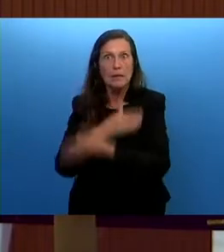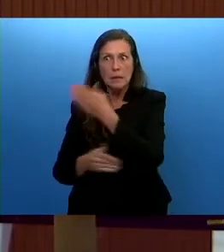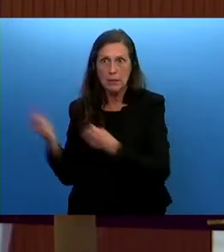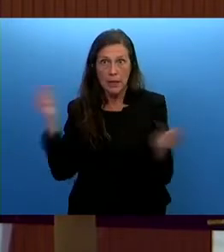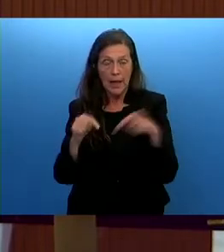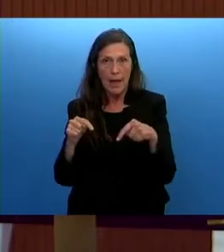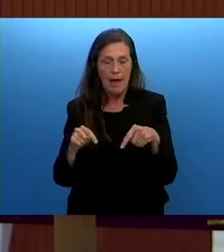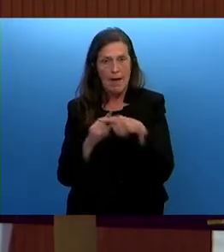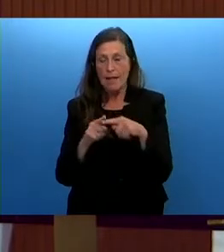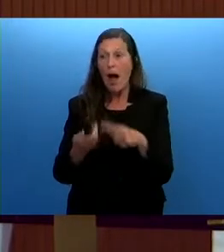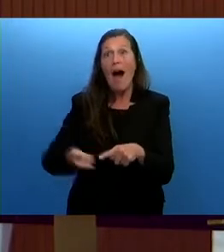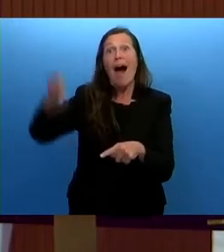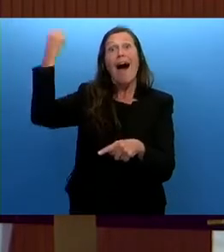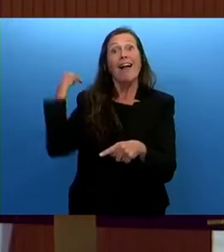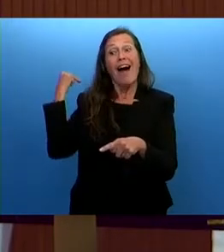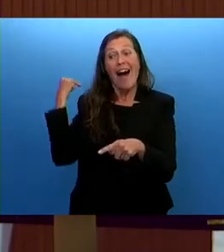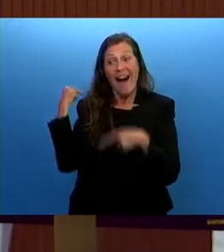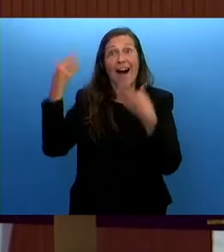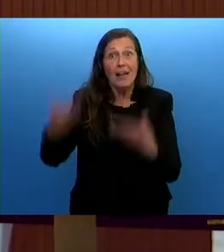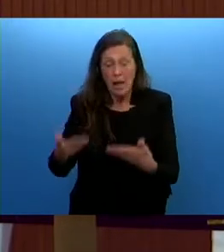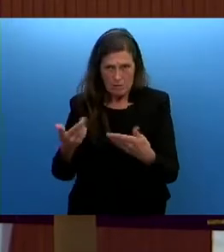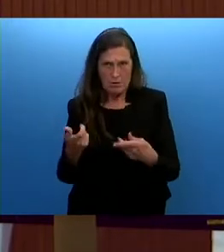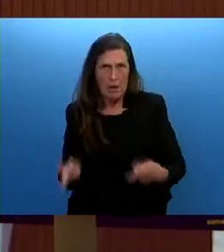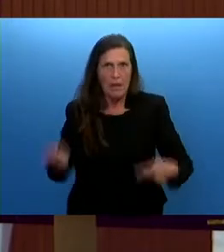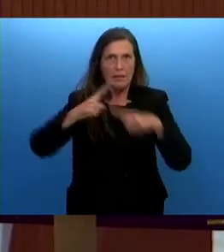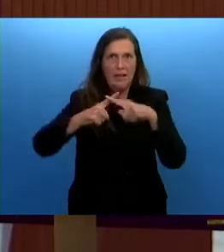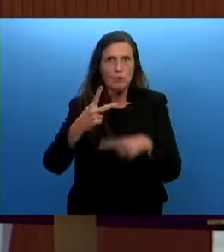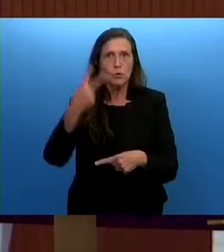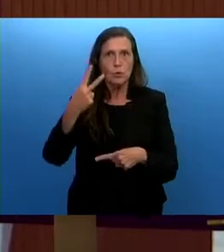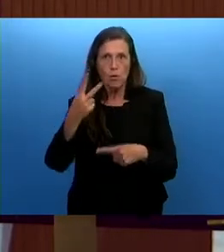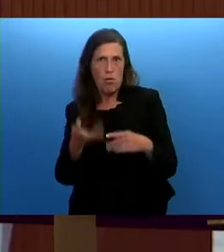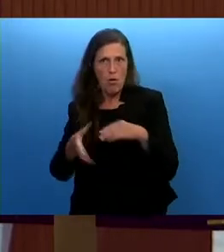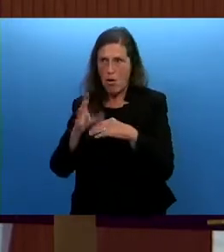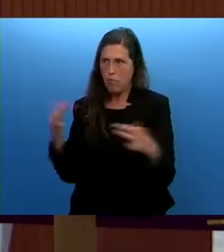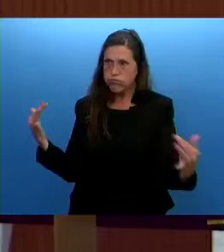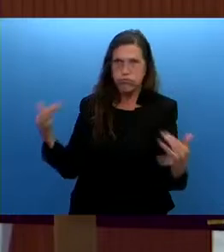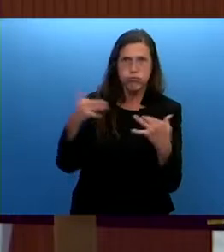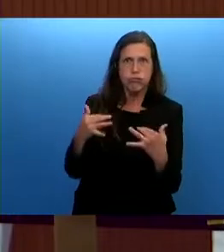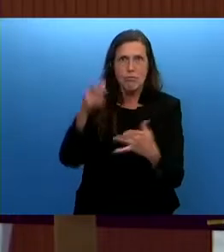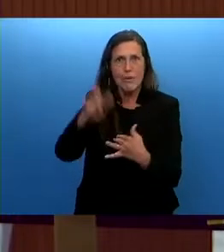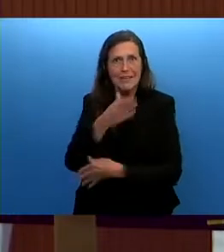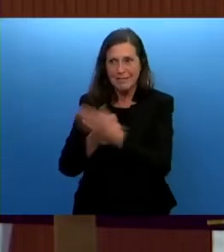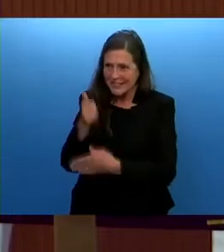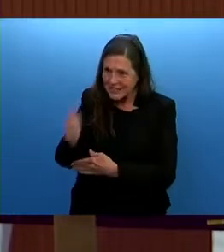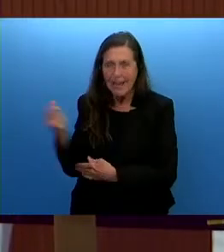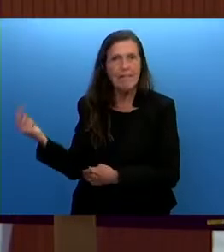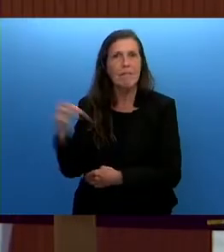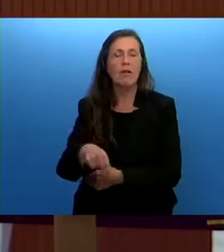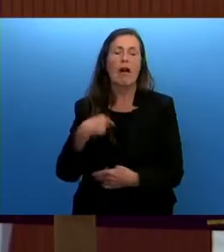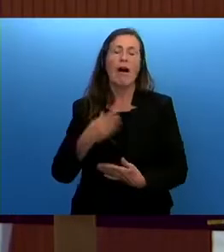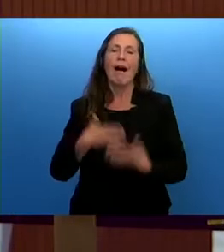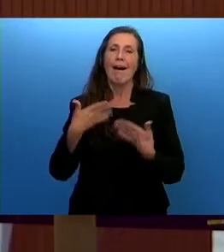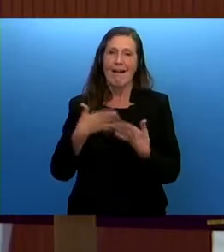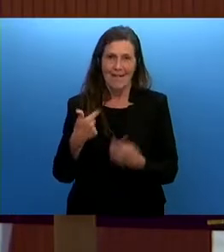doubled since our last global platform that took place here in Geneva in 2019. This diversity